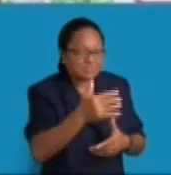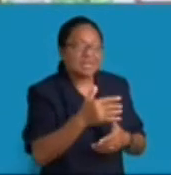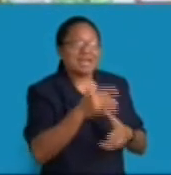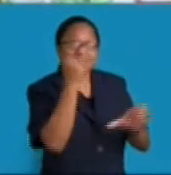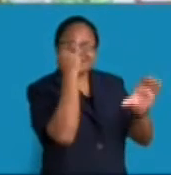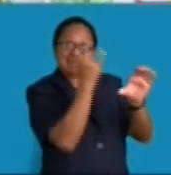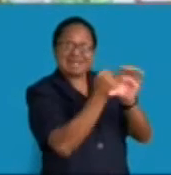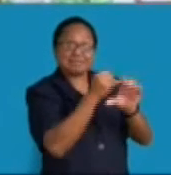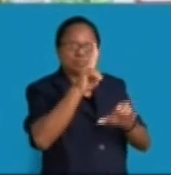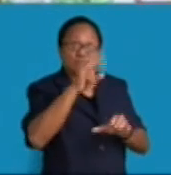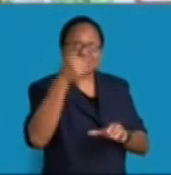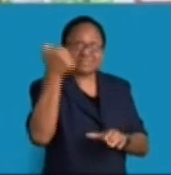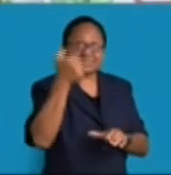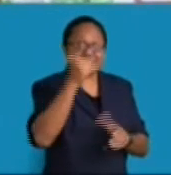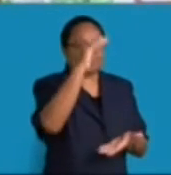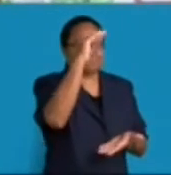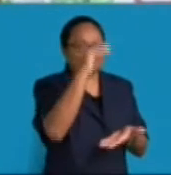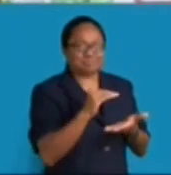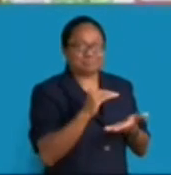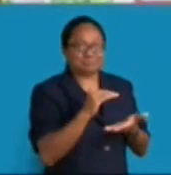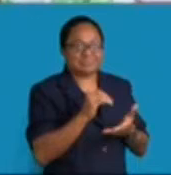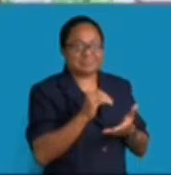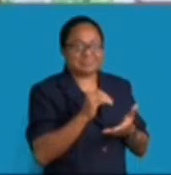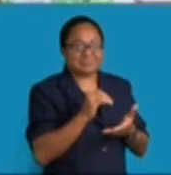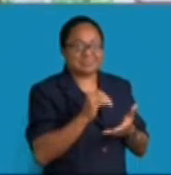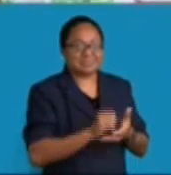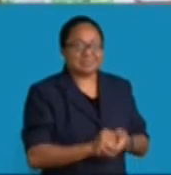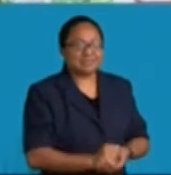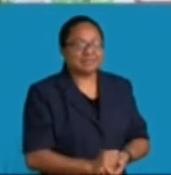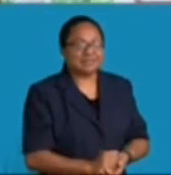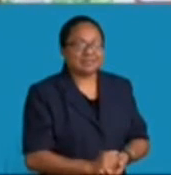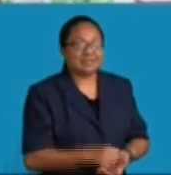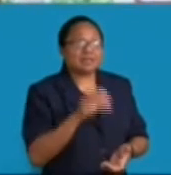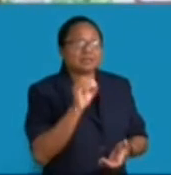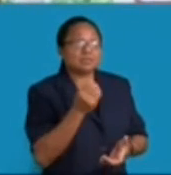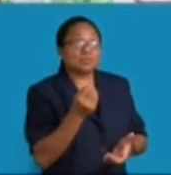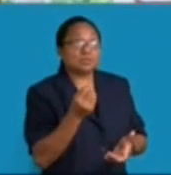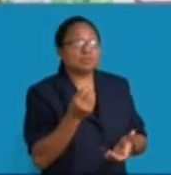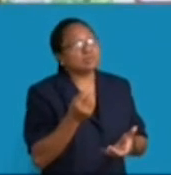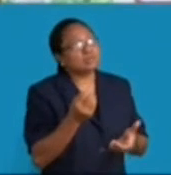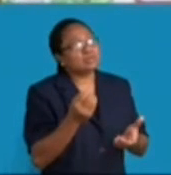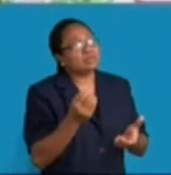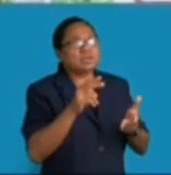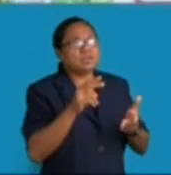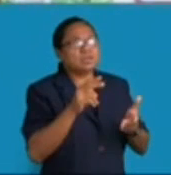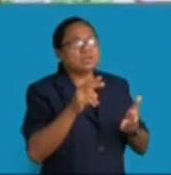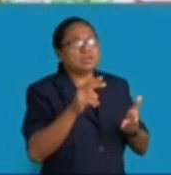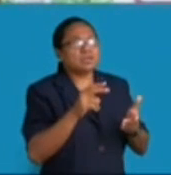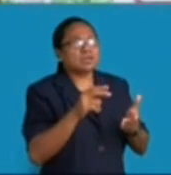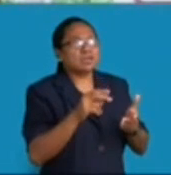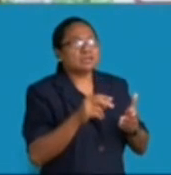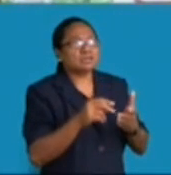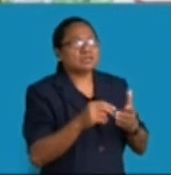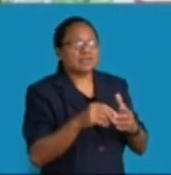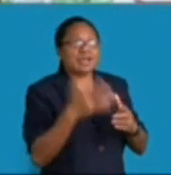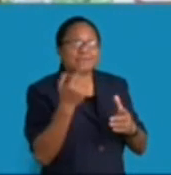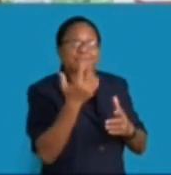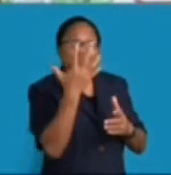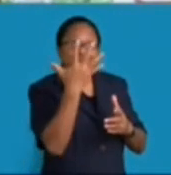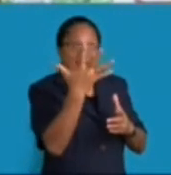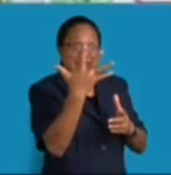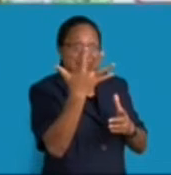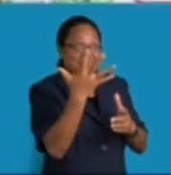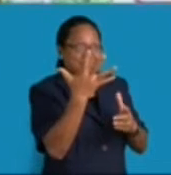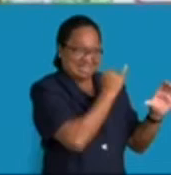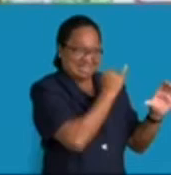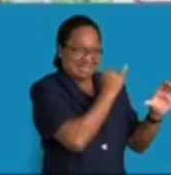2016. In comparing the overall crime statistics in the five categories of overall